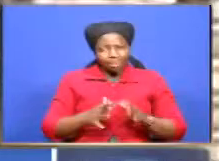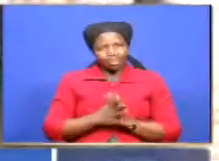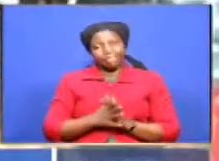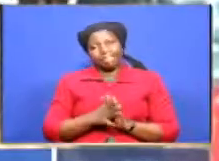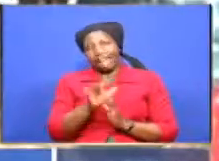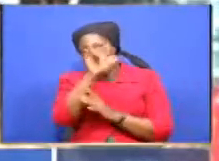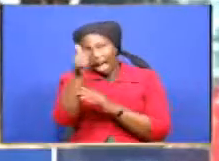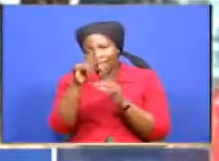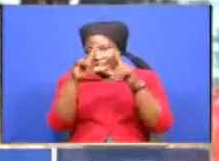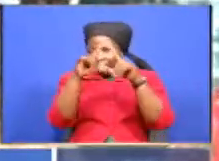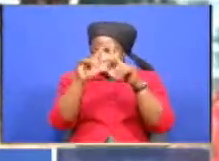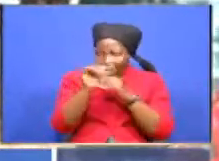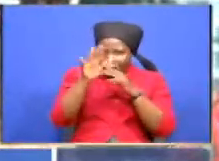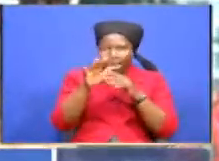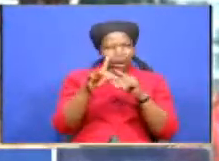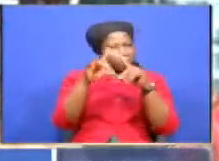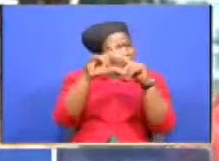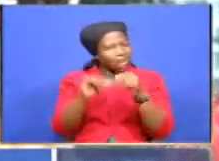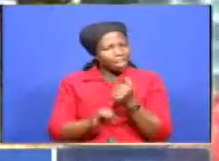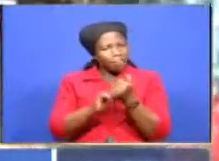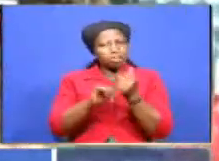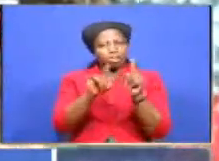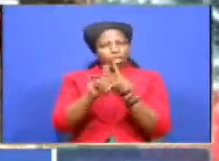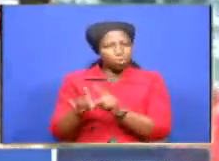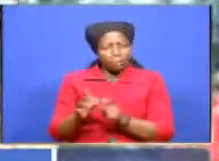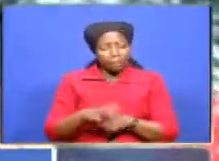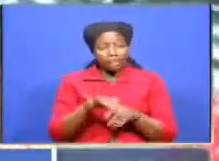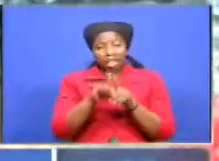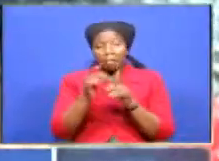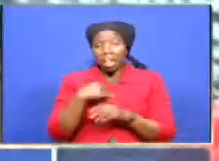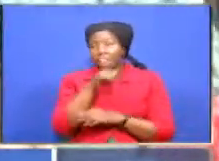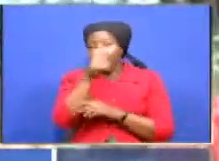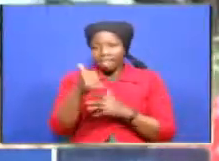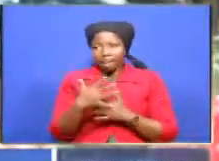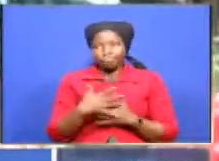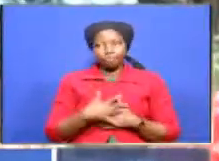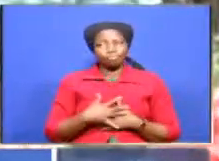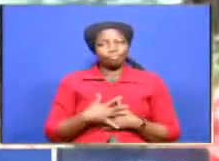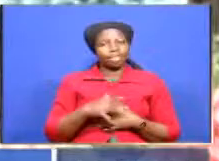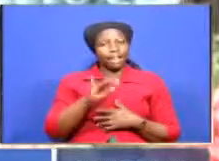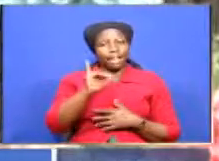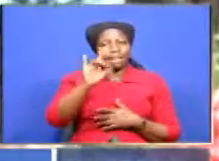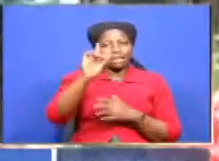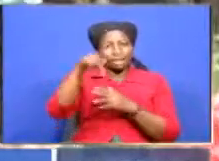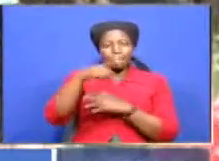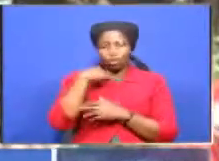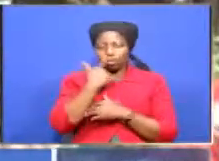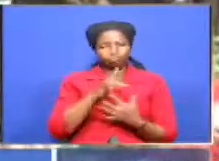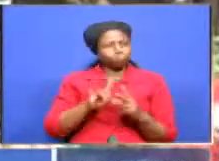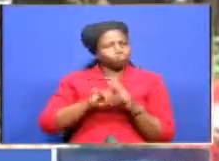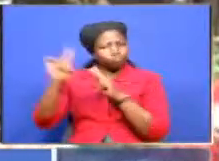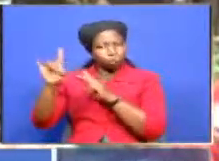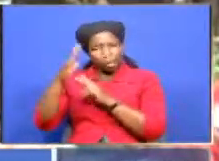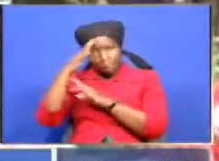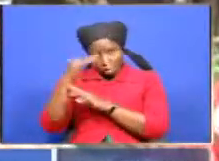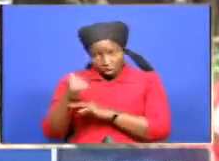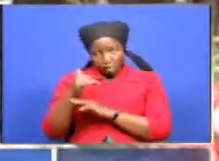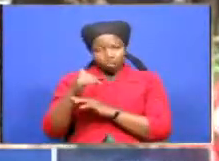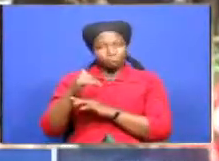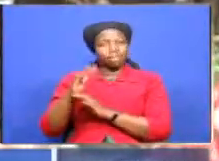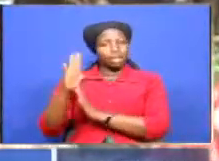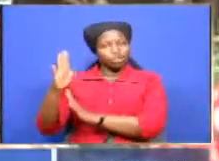region. Na tena hata tuna wakimbizi wale wamepotea upande wa Samburu North kwa sababu ya insecurity wamekuja hapa. Na tungeomba